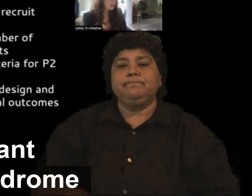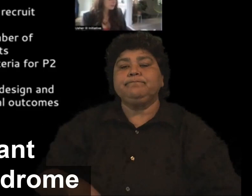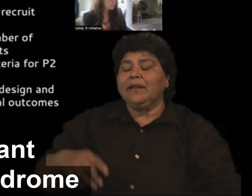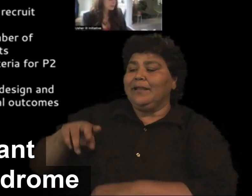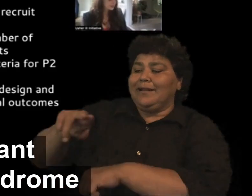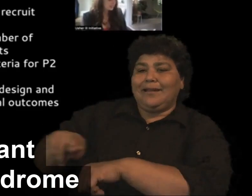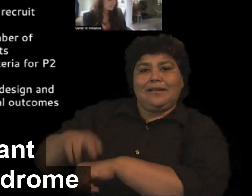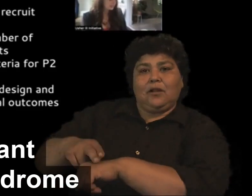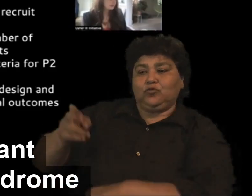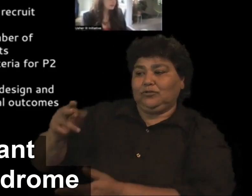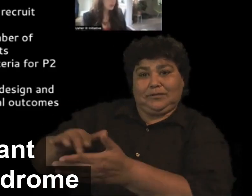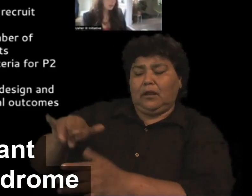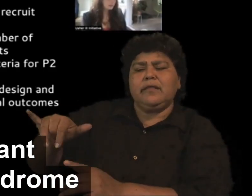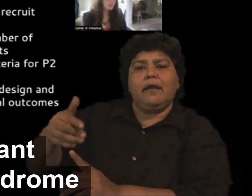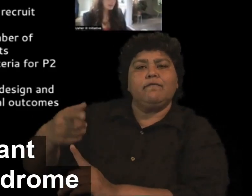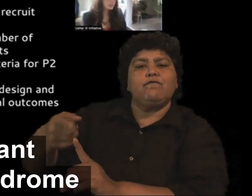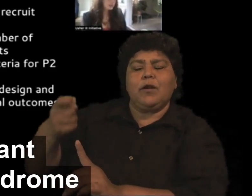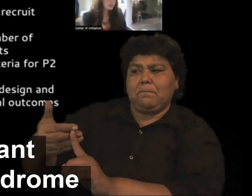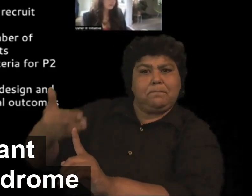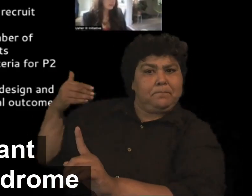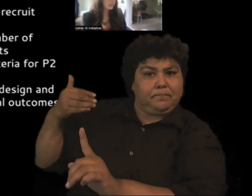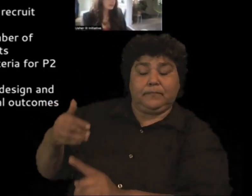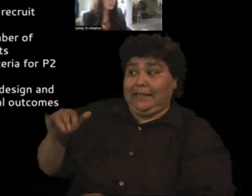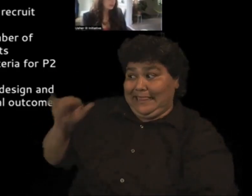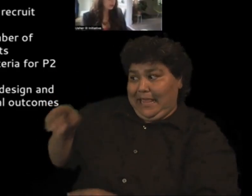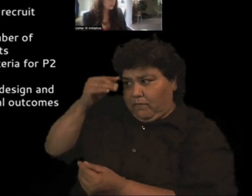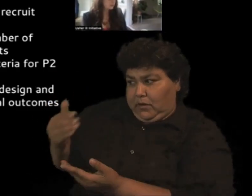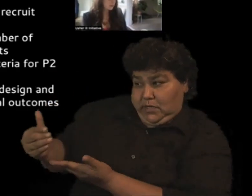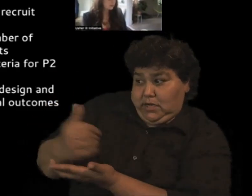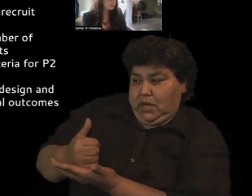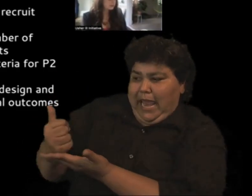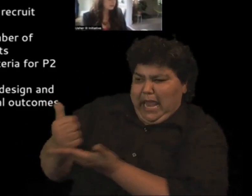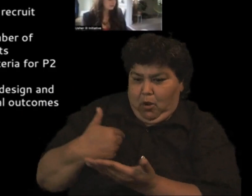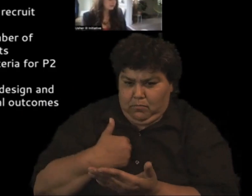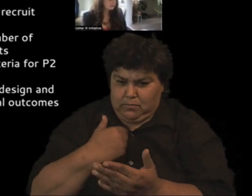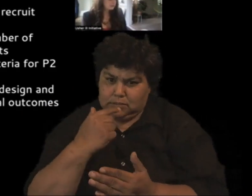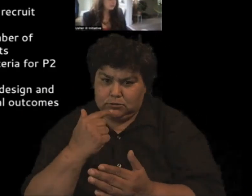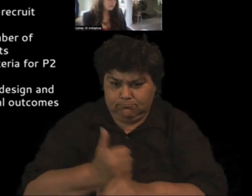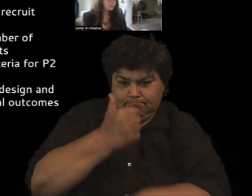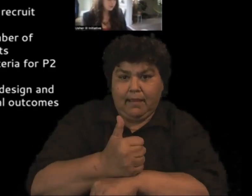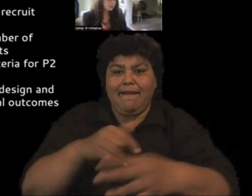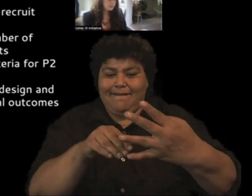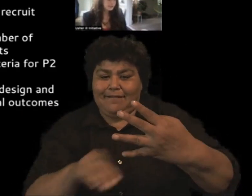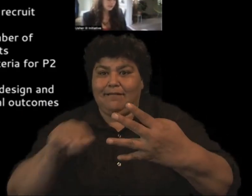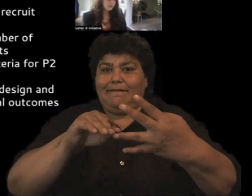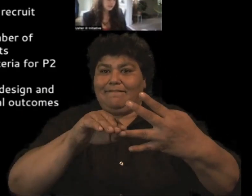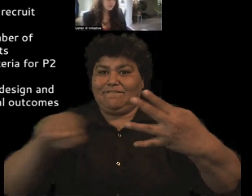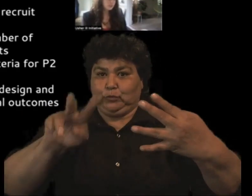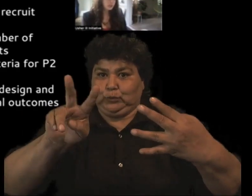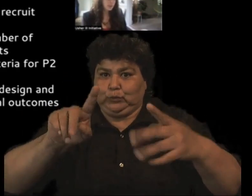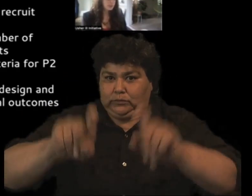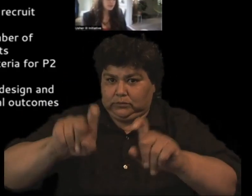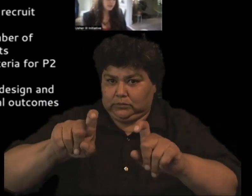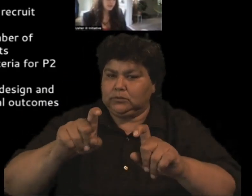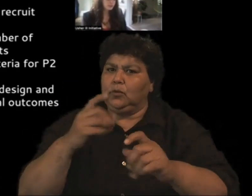natural history study to optimize the design of phase 2 therapeutic trials. Through this critical study, we will